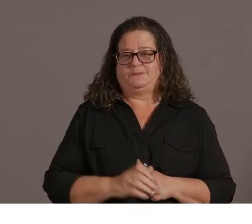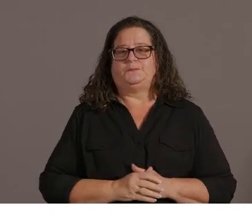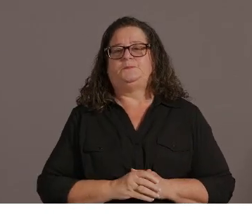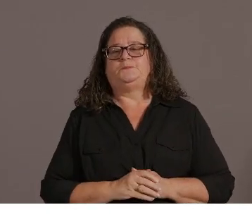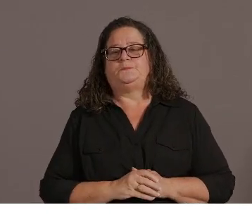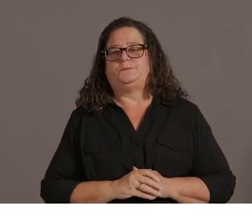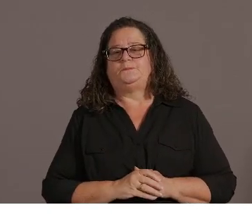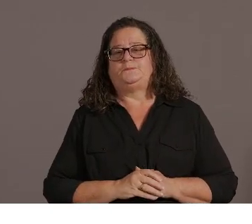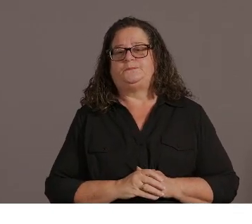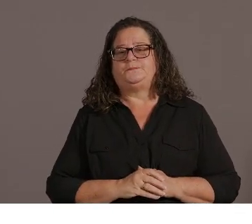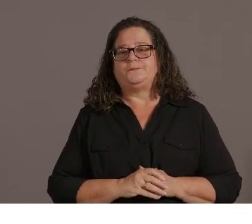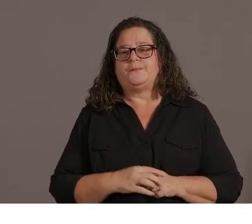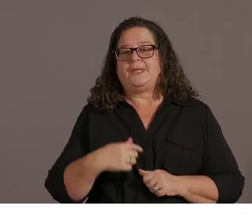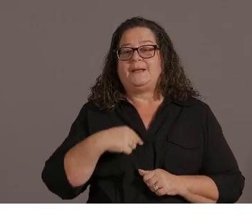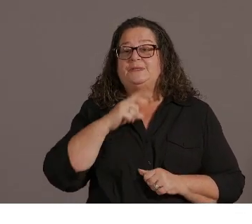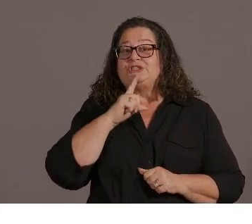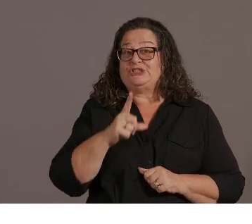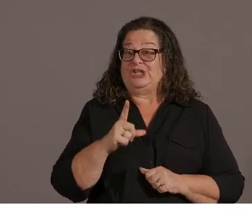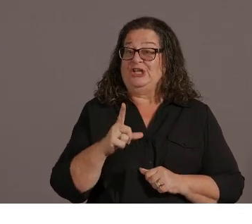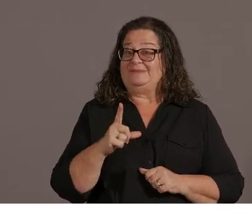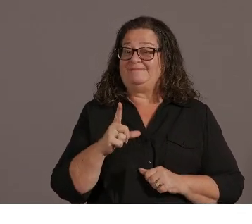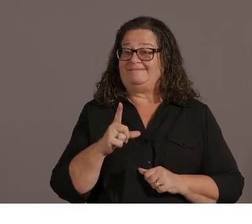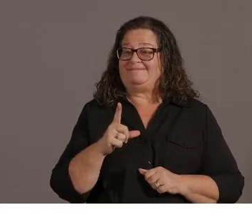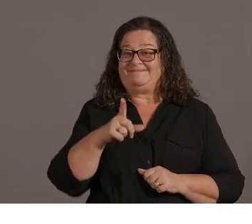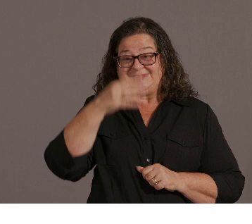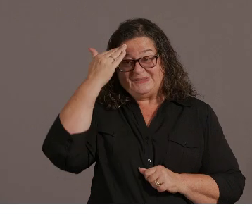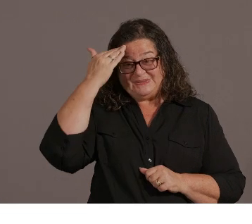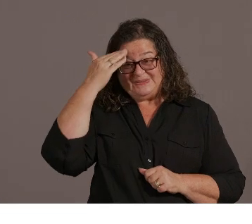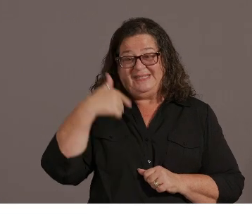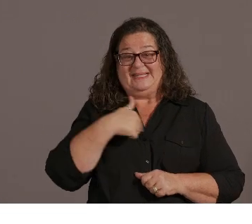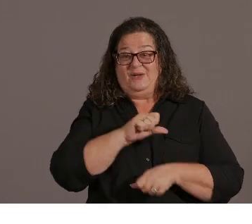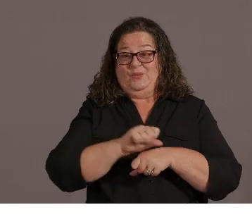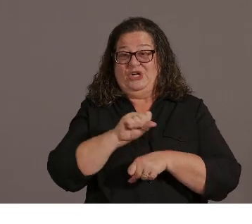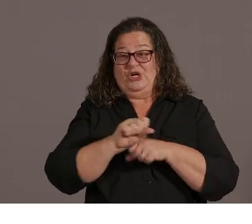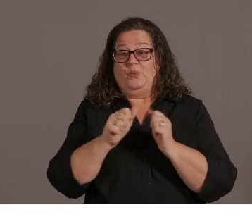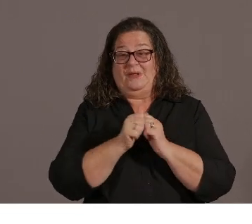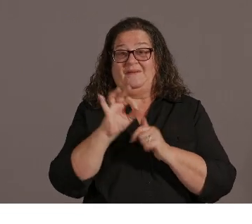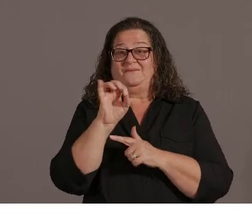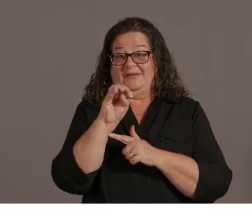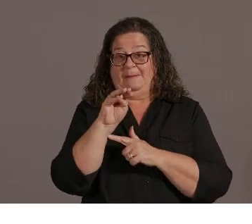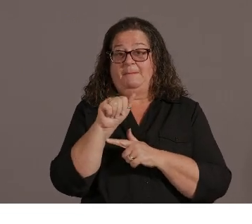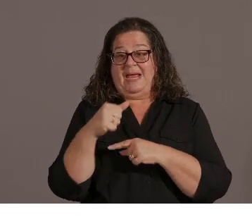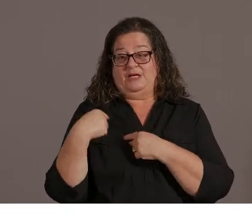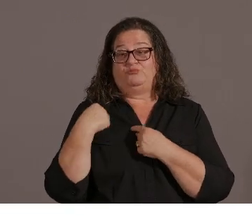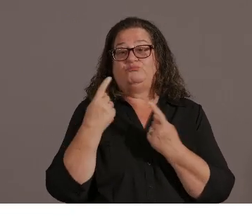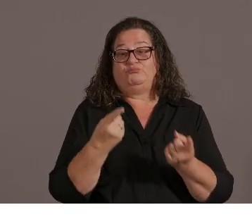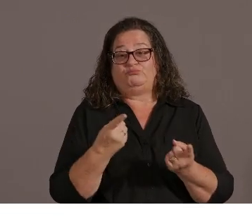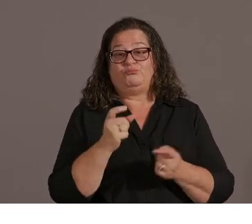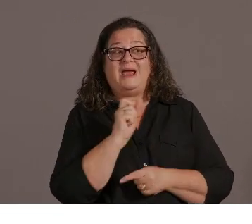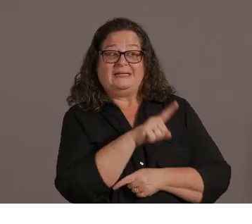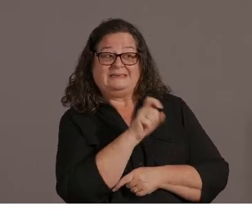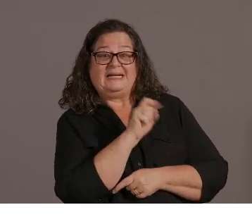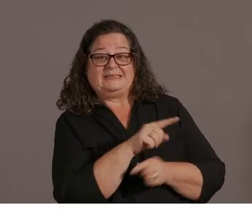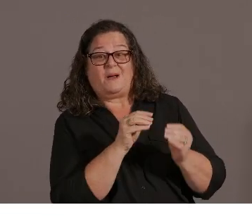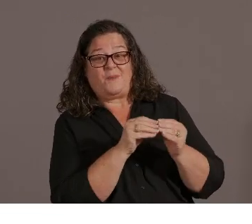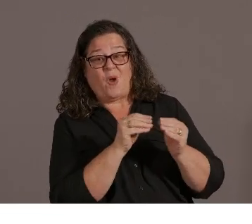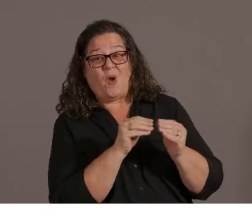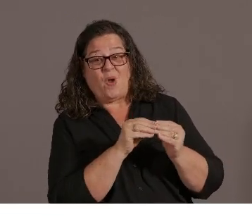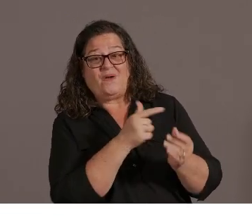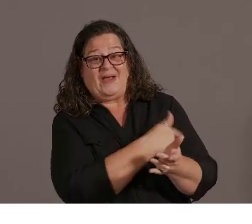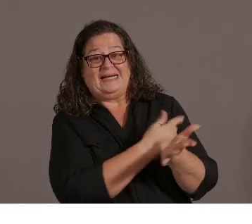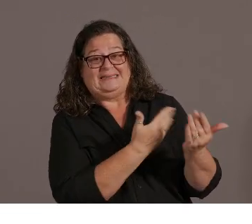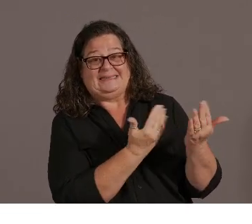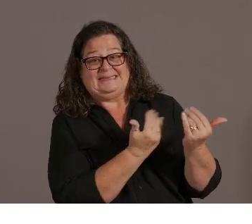As I'm sure you're all aware, we have worked with our FEMA partners and have continuously requested additional vaccine to support the unfilled